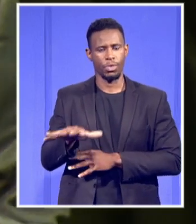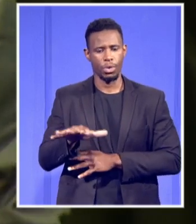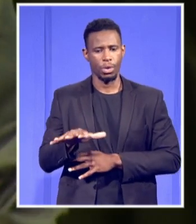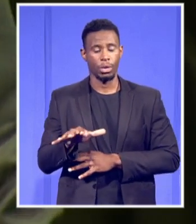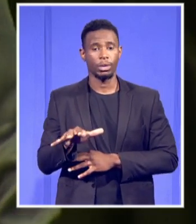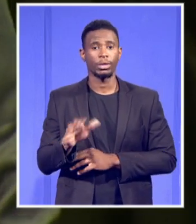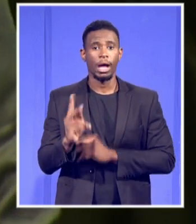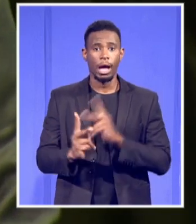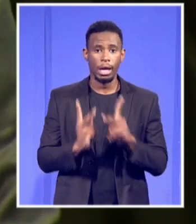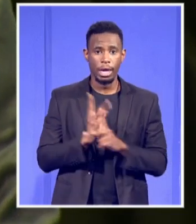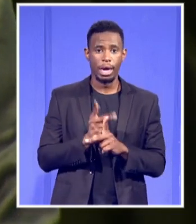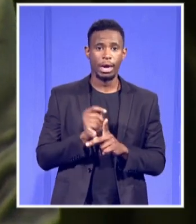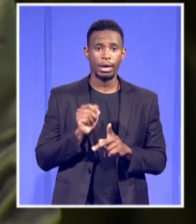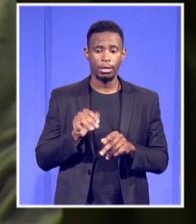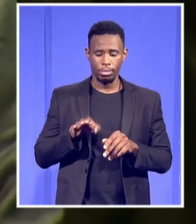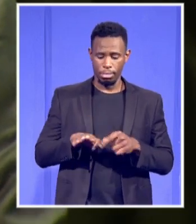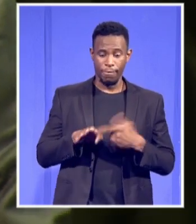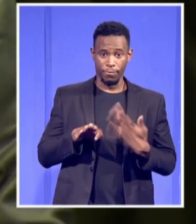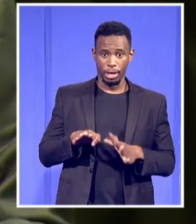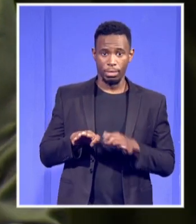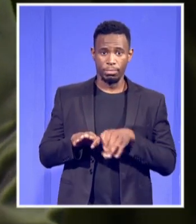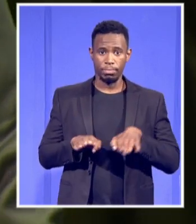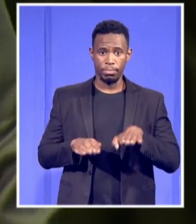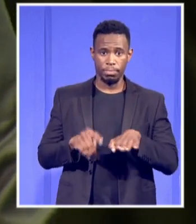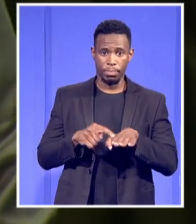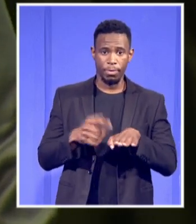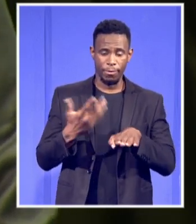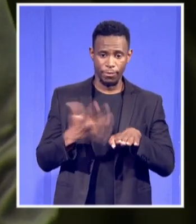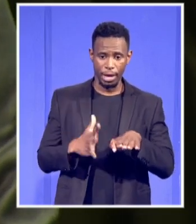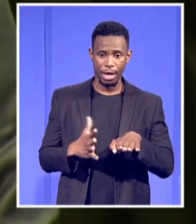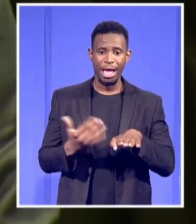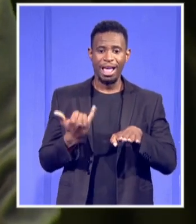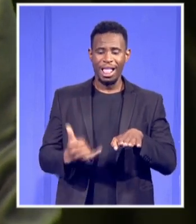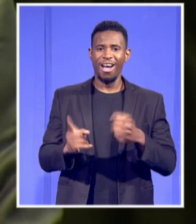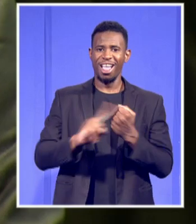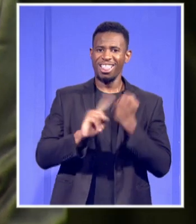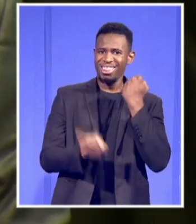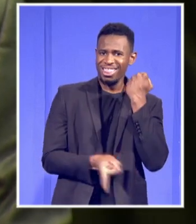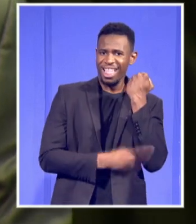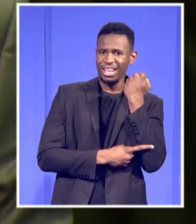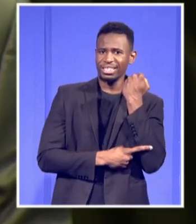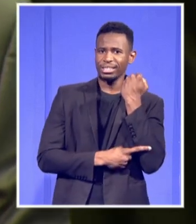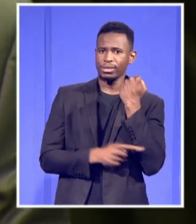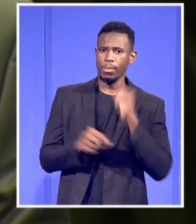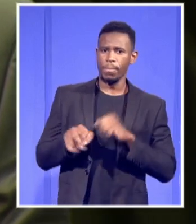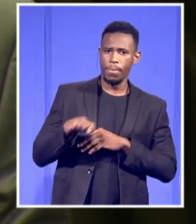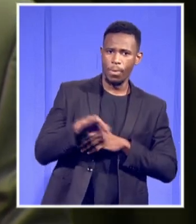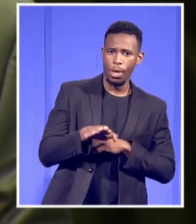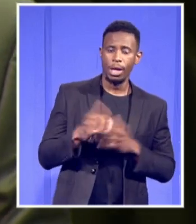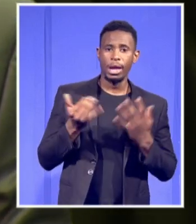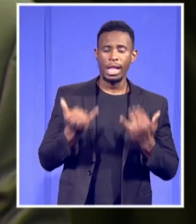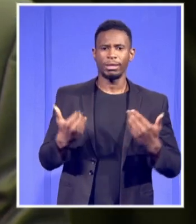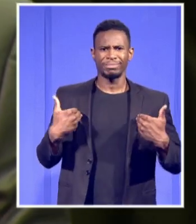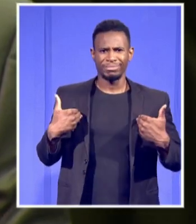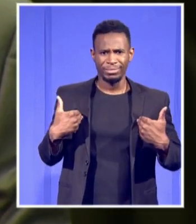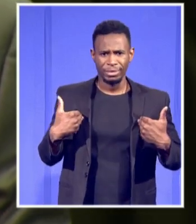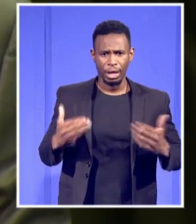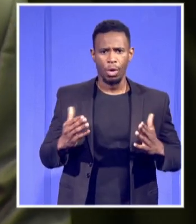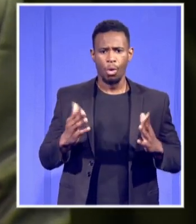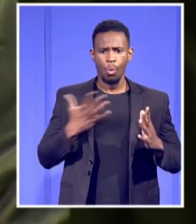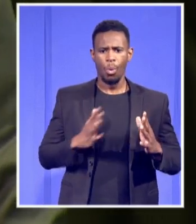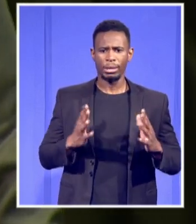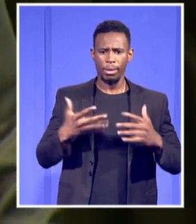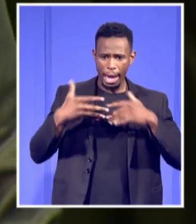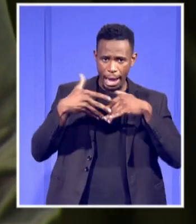Again, we've finished that framework. We're now in the last stage of the actual implementation of the services